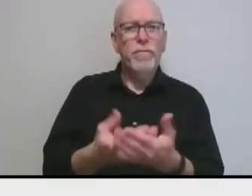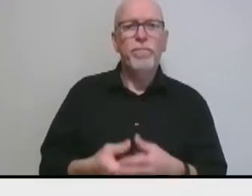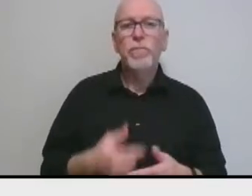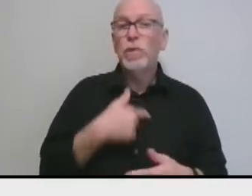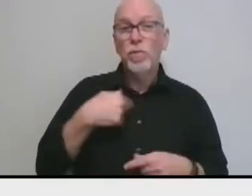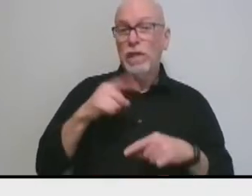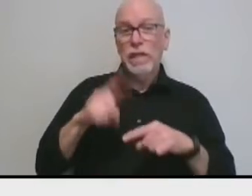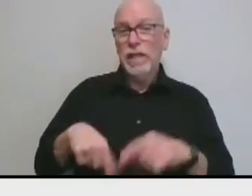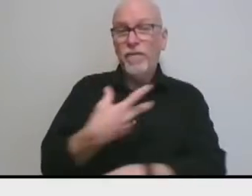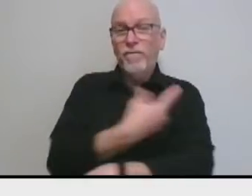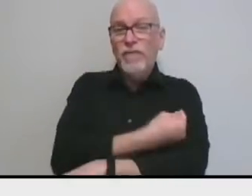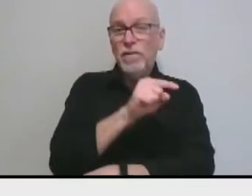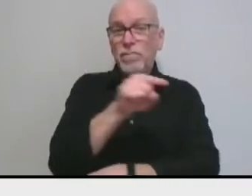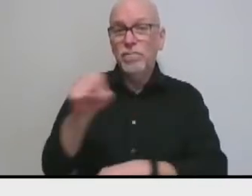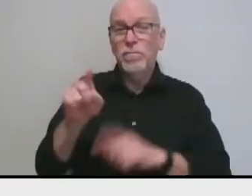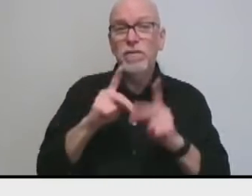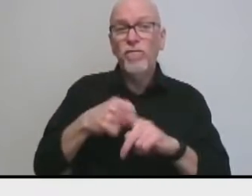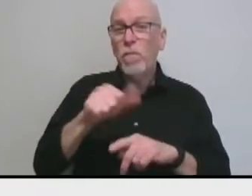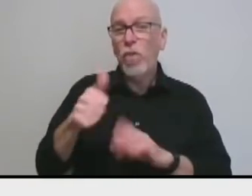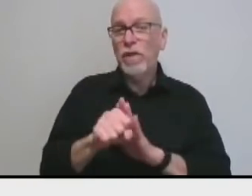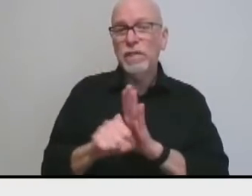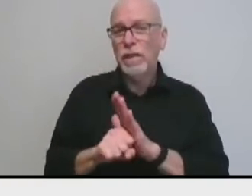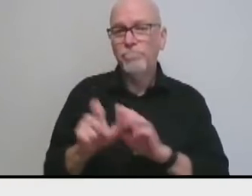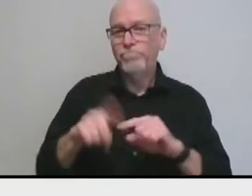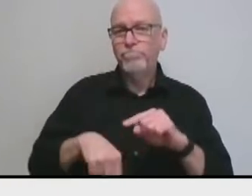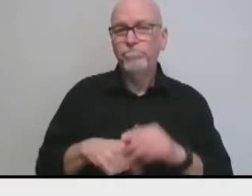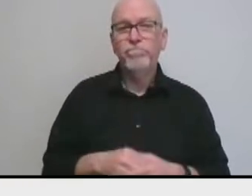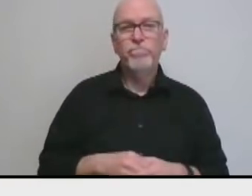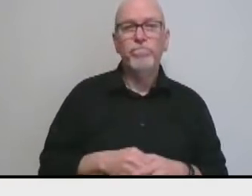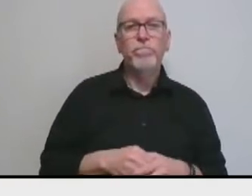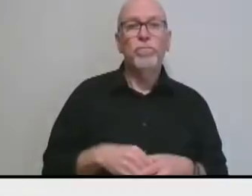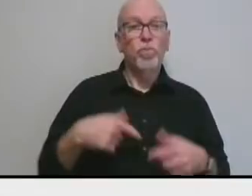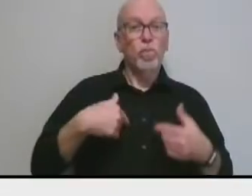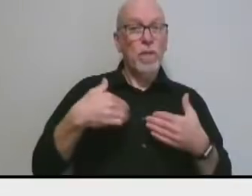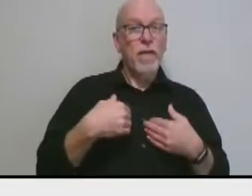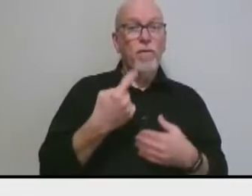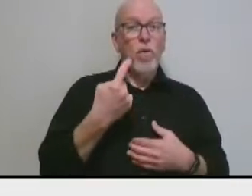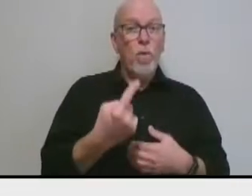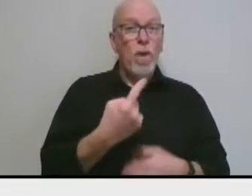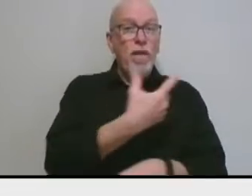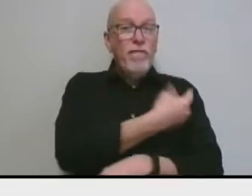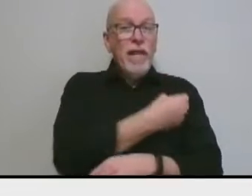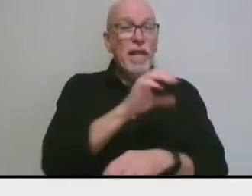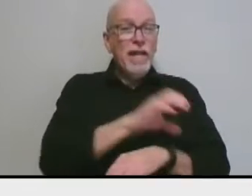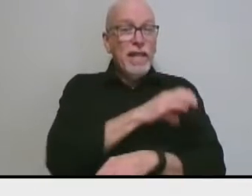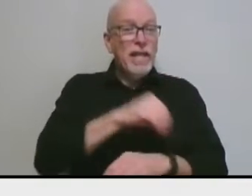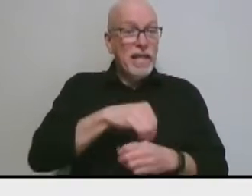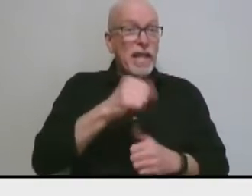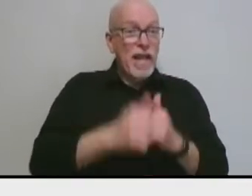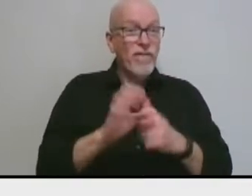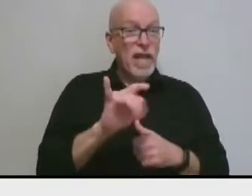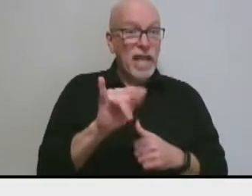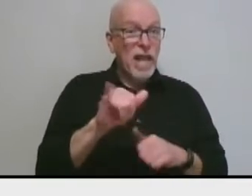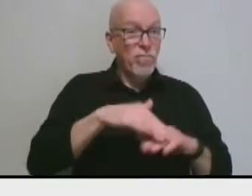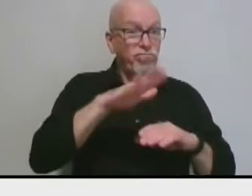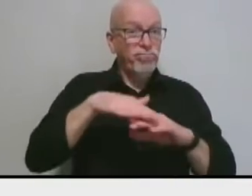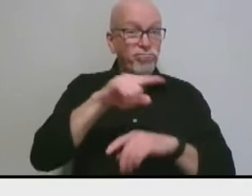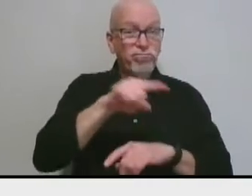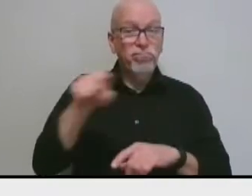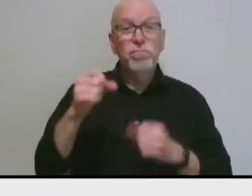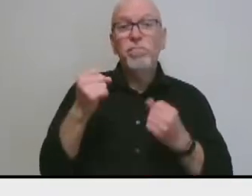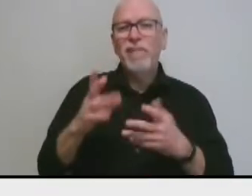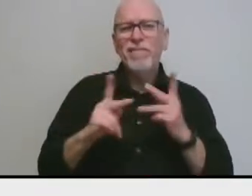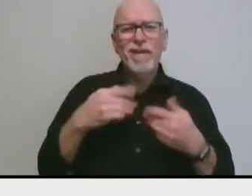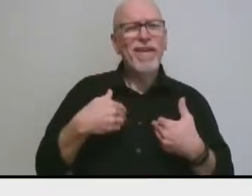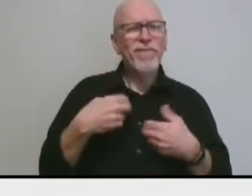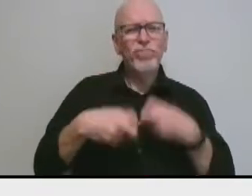able to vaccinate residents from other states. While we have at least one vaccination clinic in every county, we know that many Hoosiers have transportation